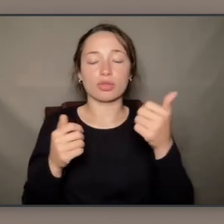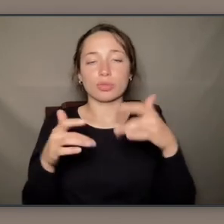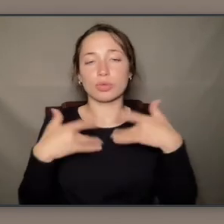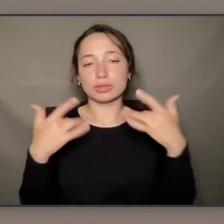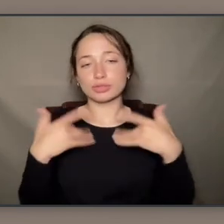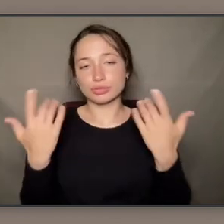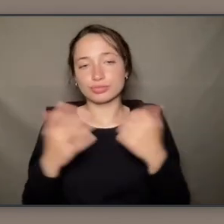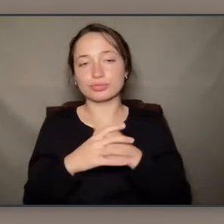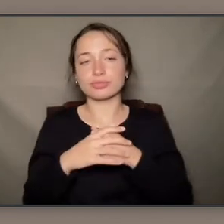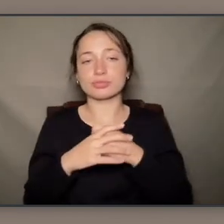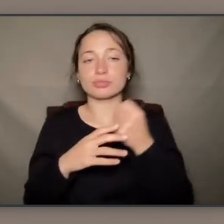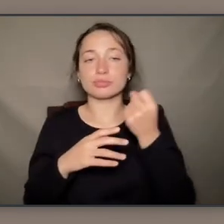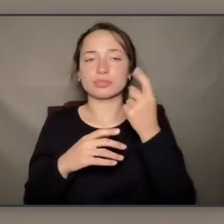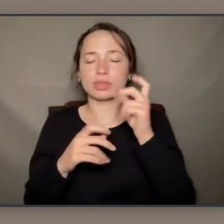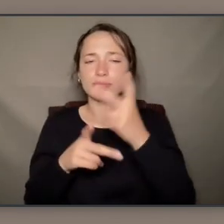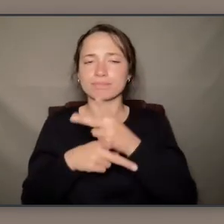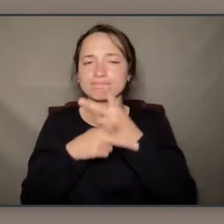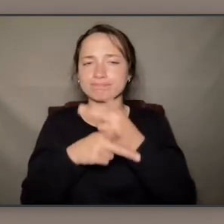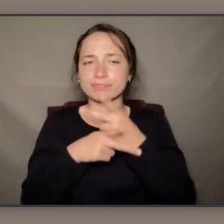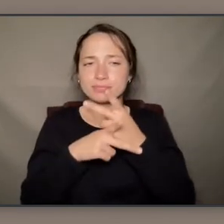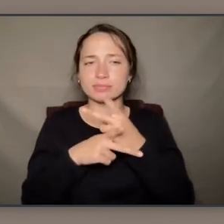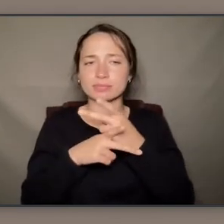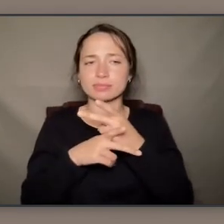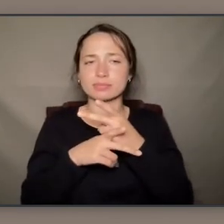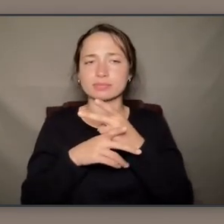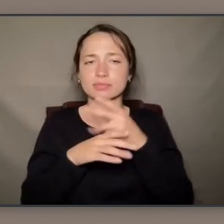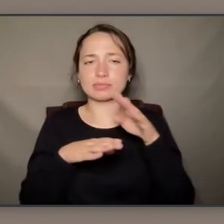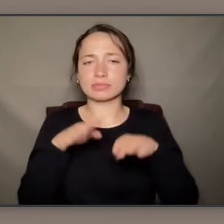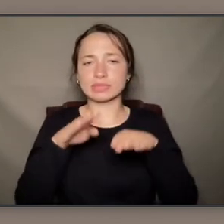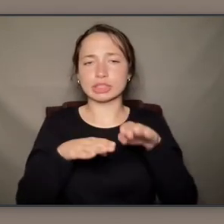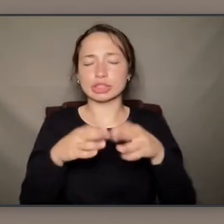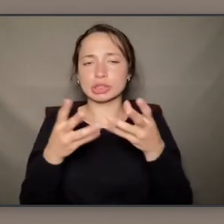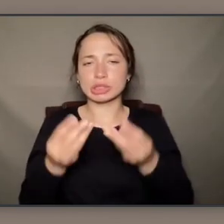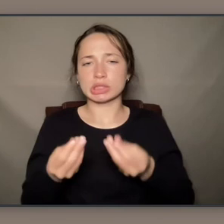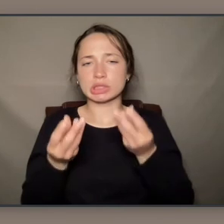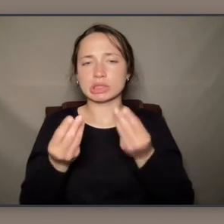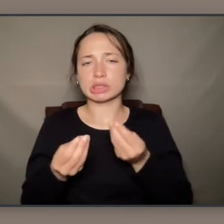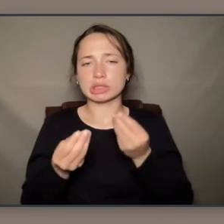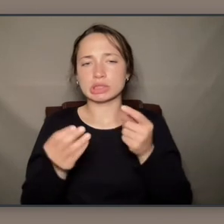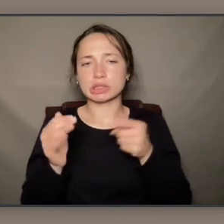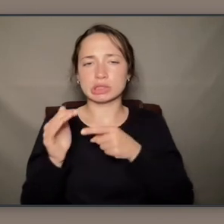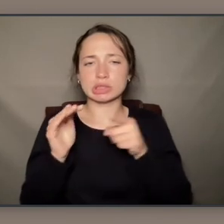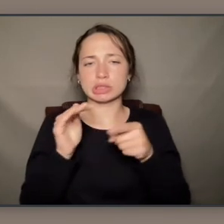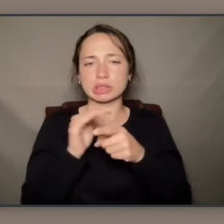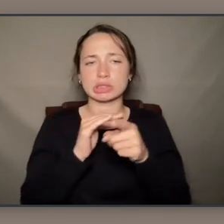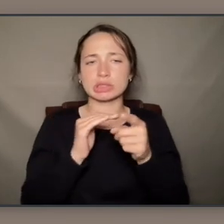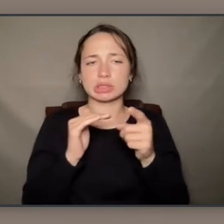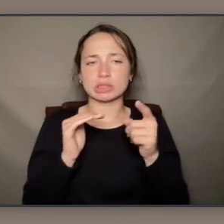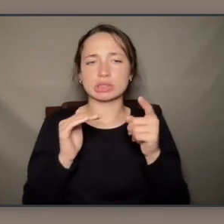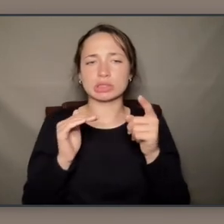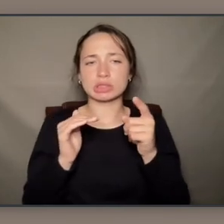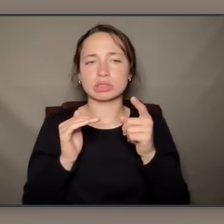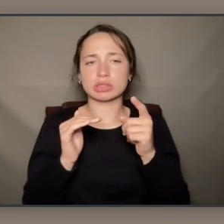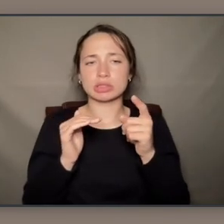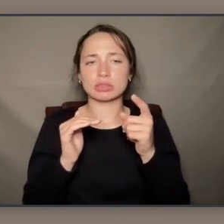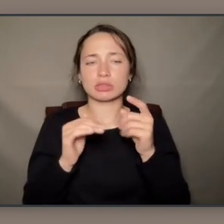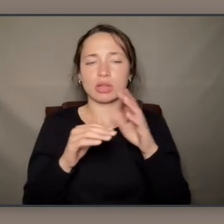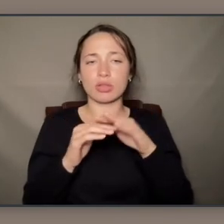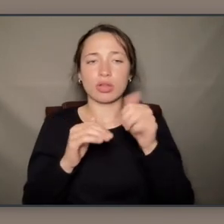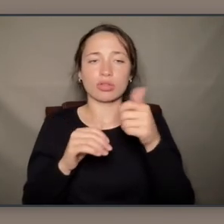during a festival or other occasions. And then there's the need also to tread gently